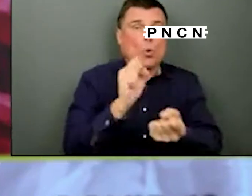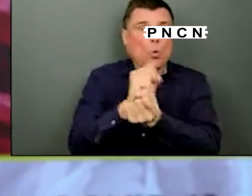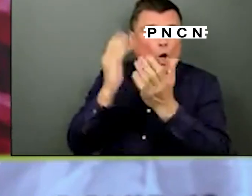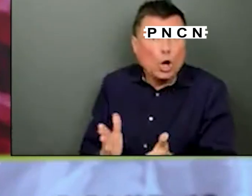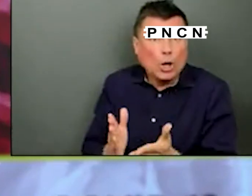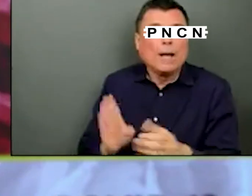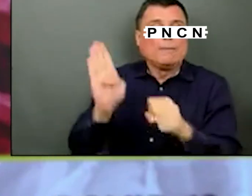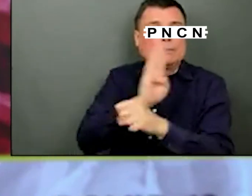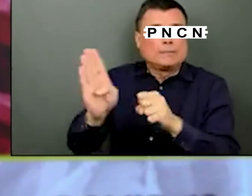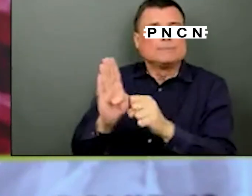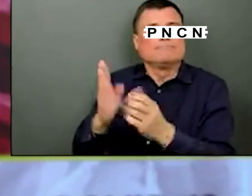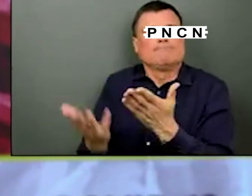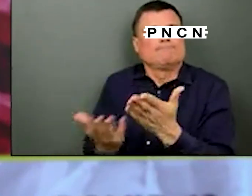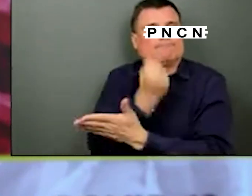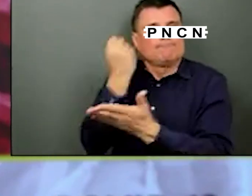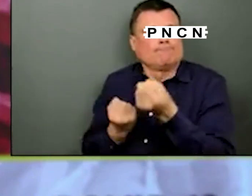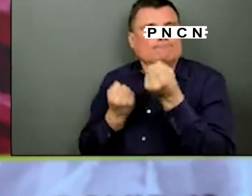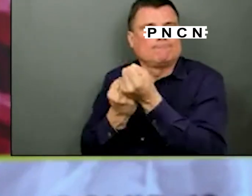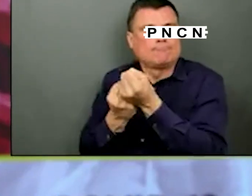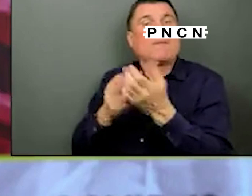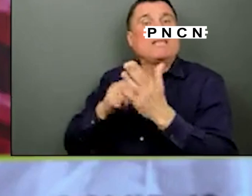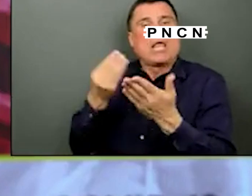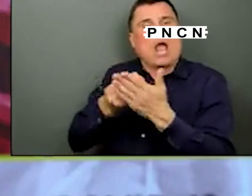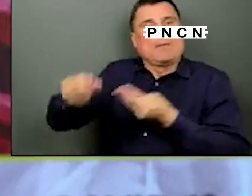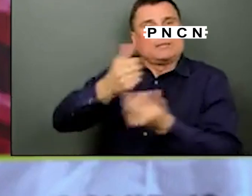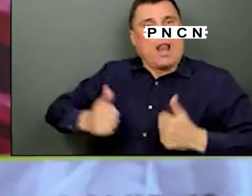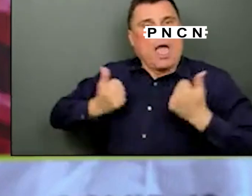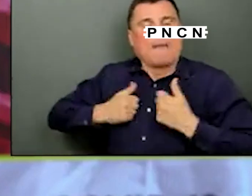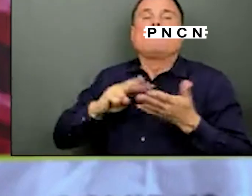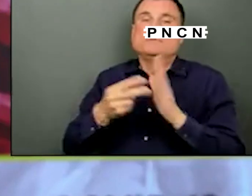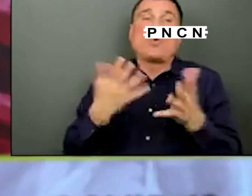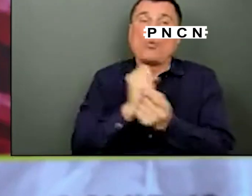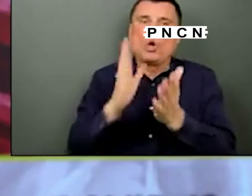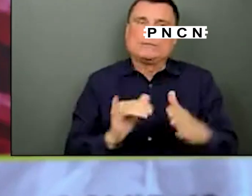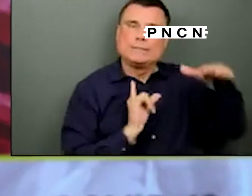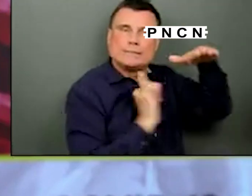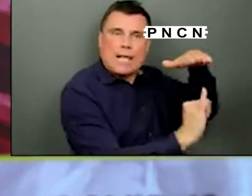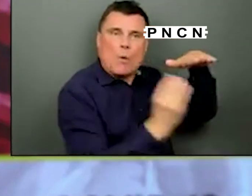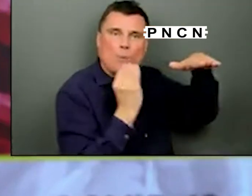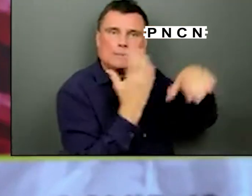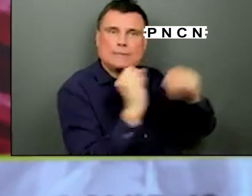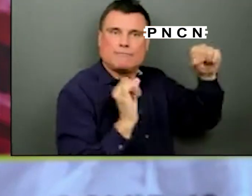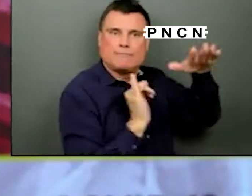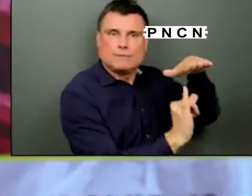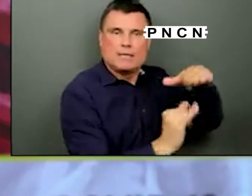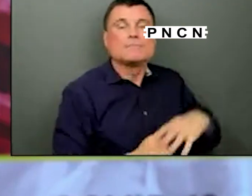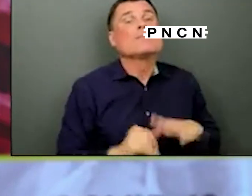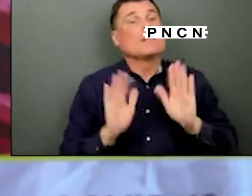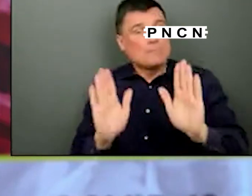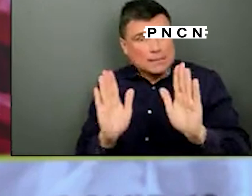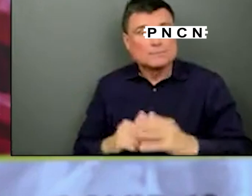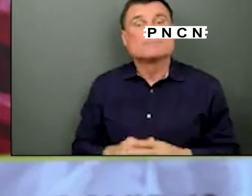and will help our economy recover faster. At the same time, we know that many businesses are also